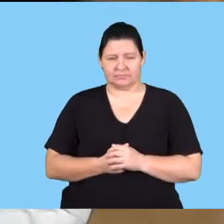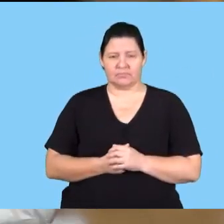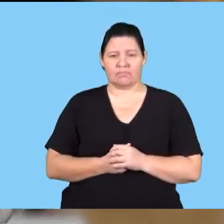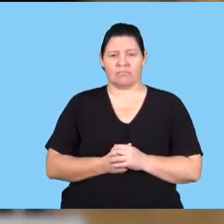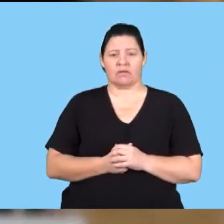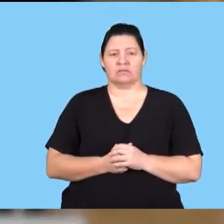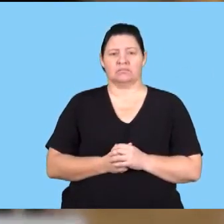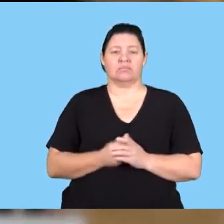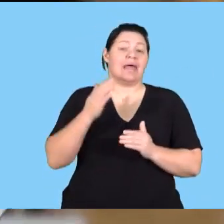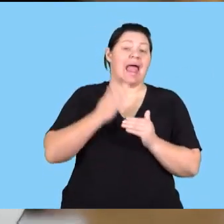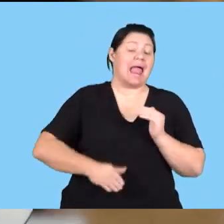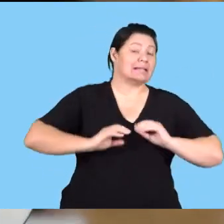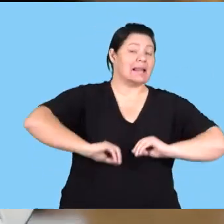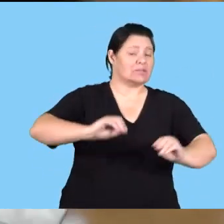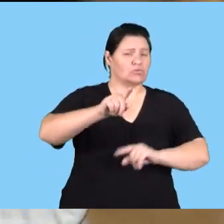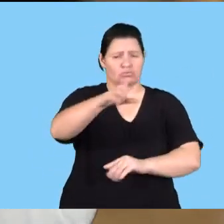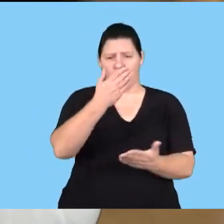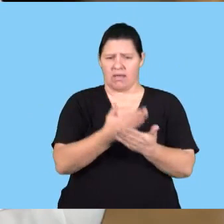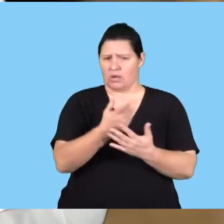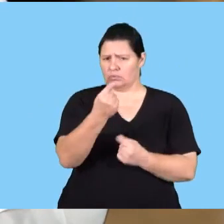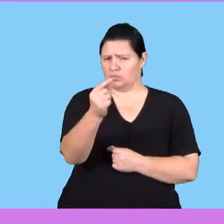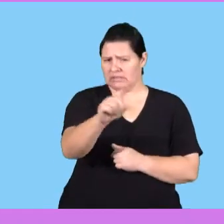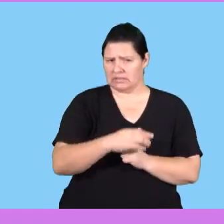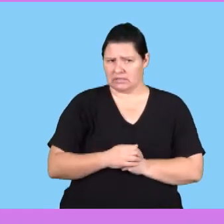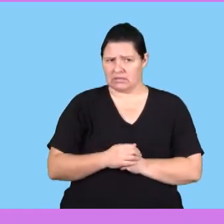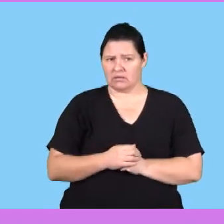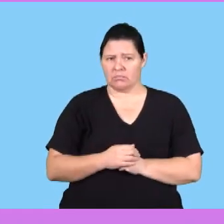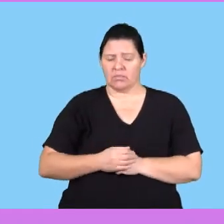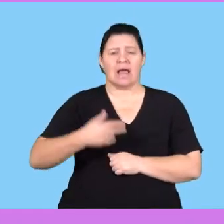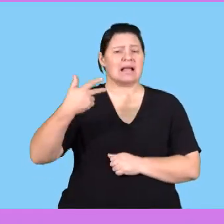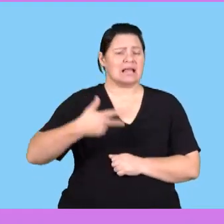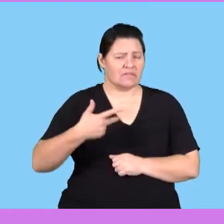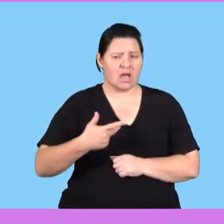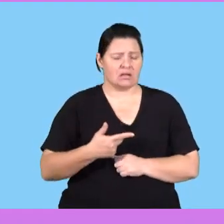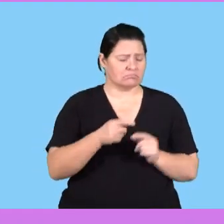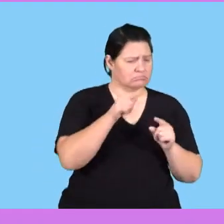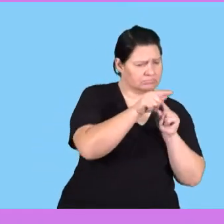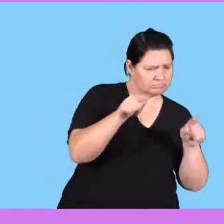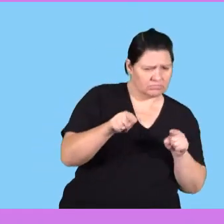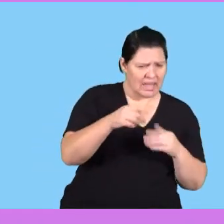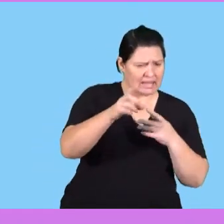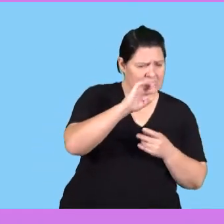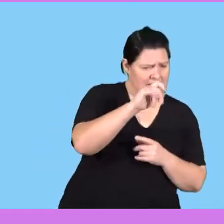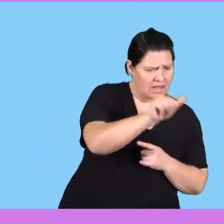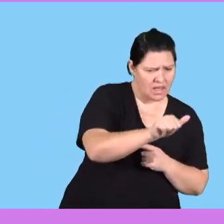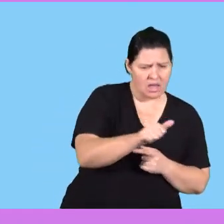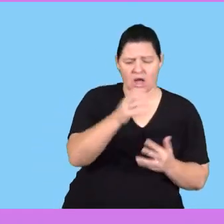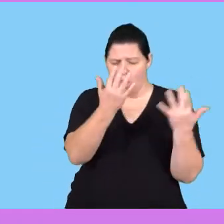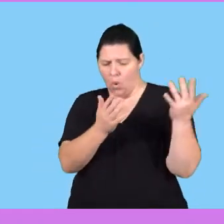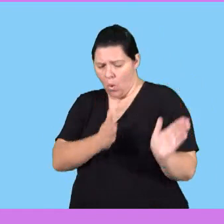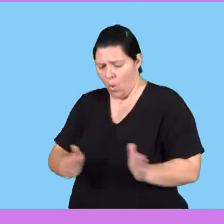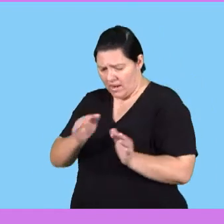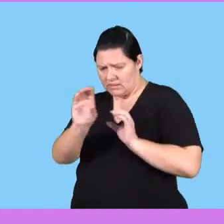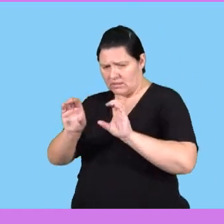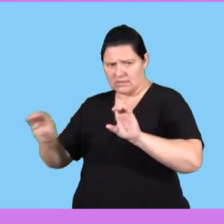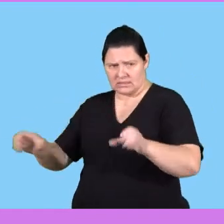So by the end of this lesson, you should be able to classify and organize data, summarize the data